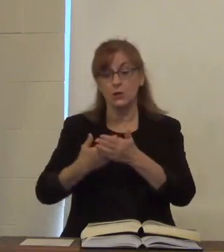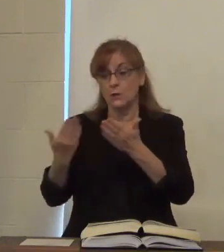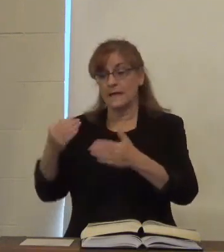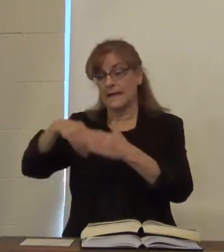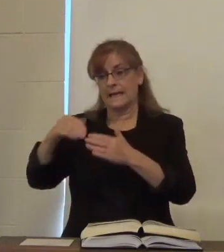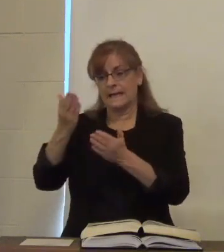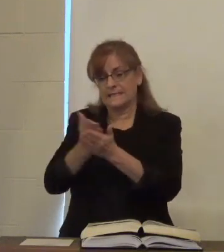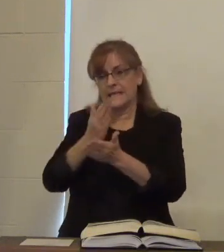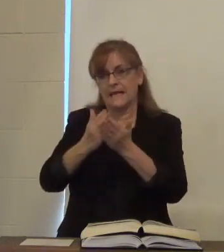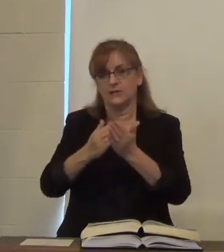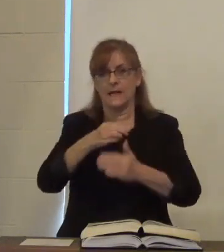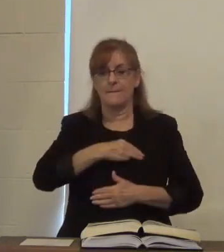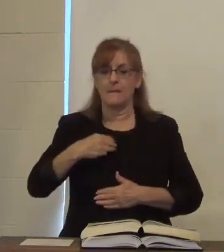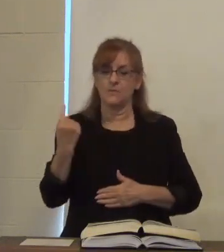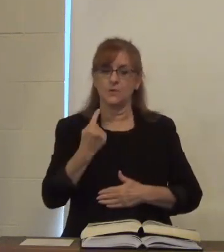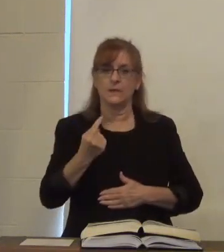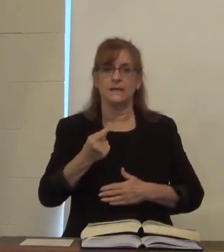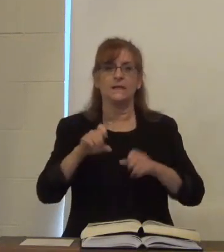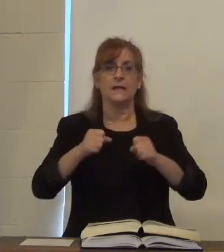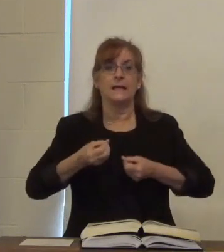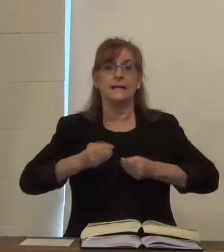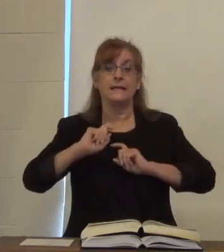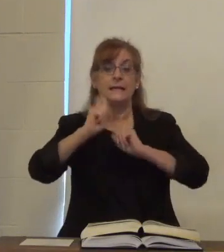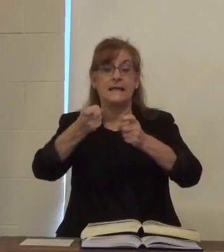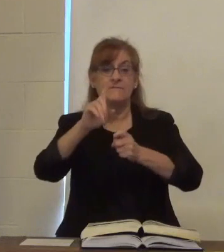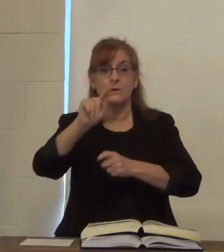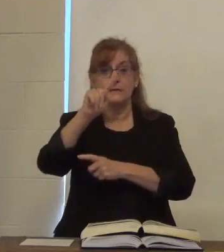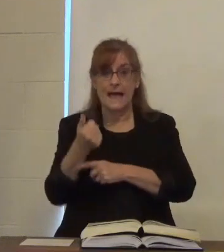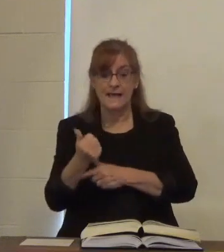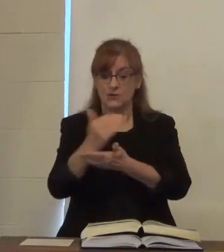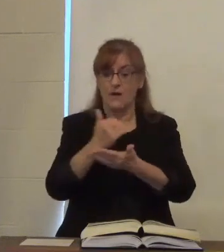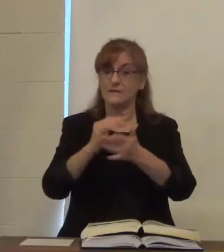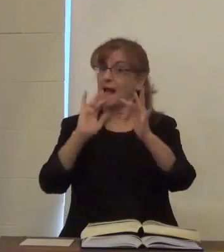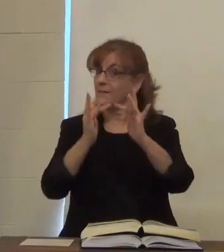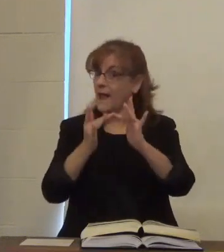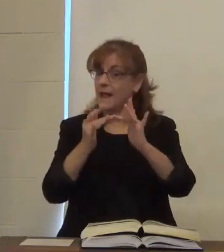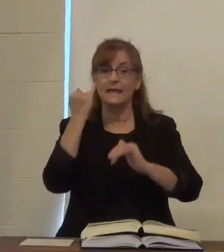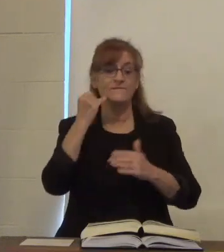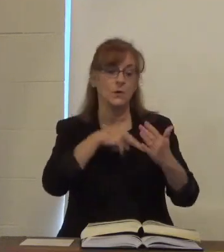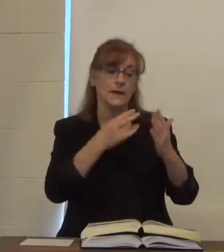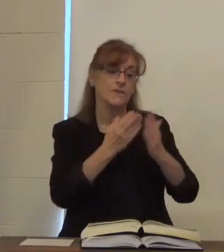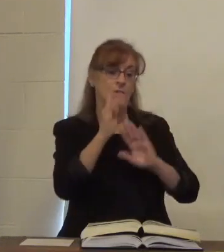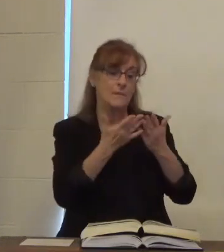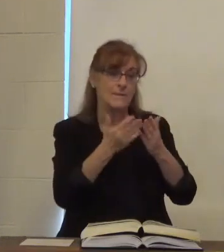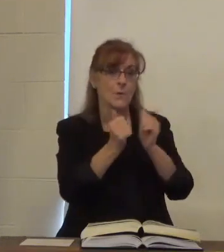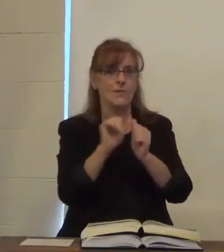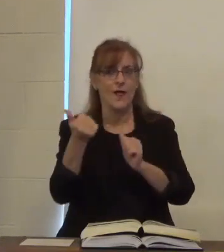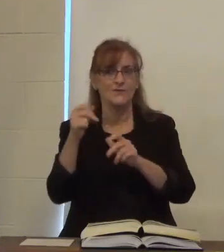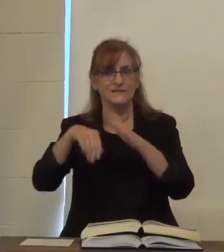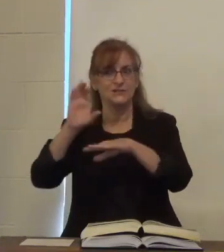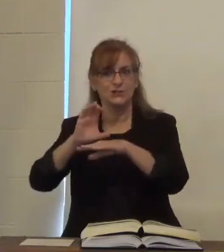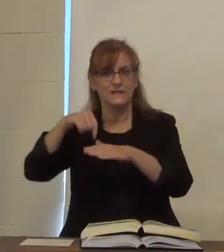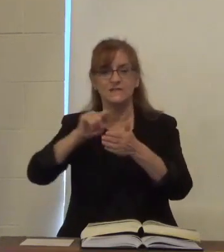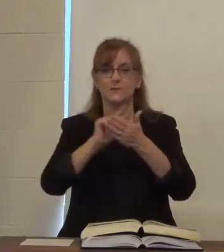allow you to give your tithes and your offerings online. If you're reading through the Bible with others in the church, this week we're